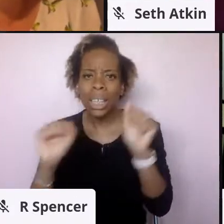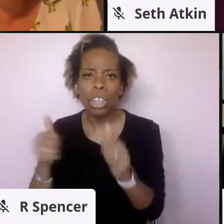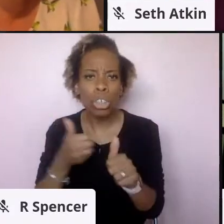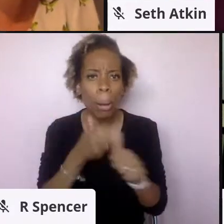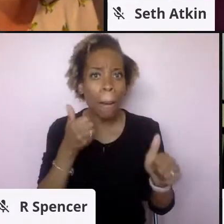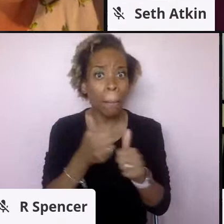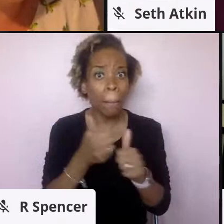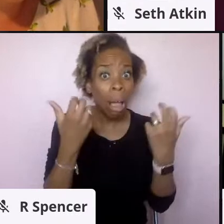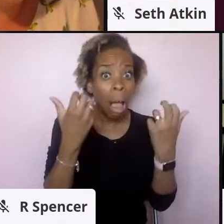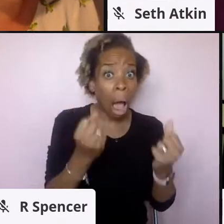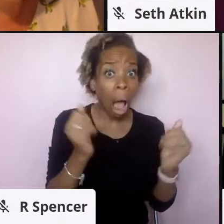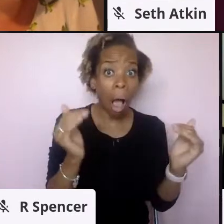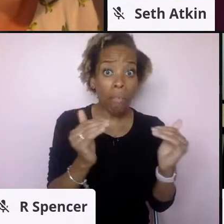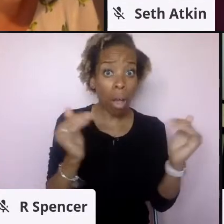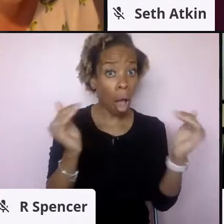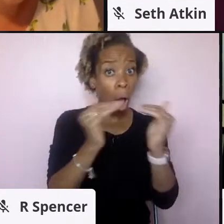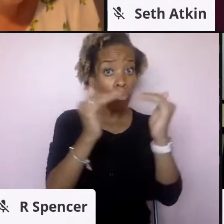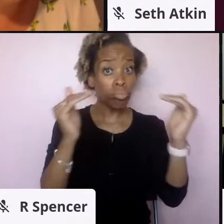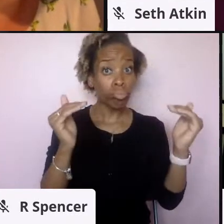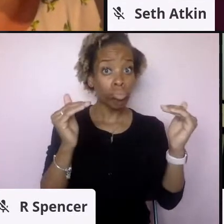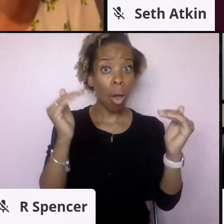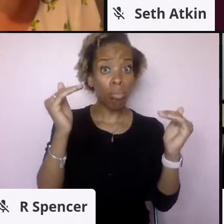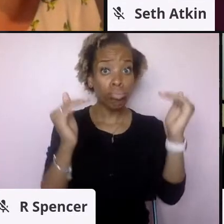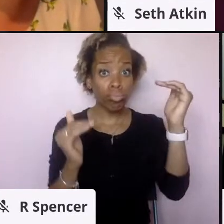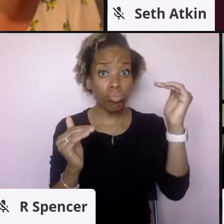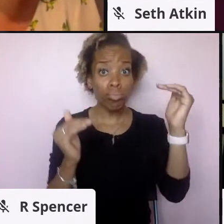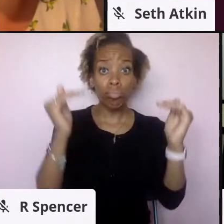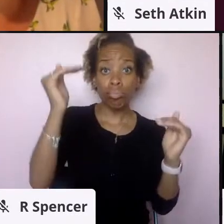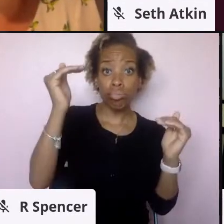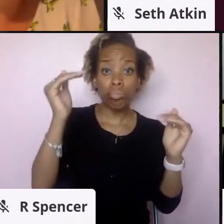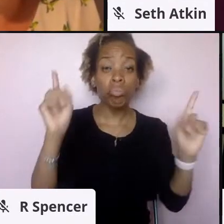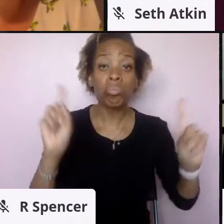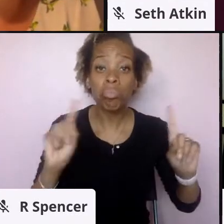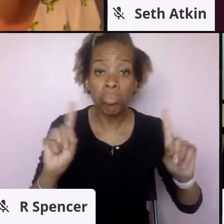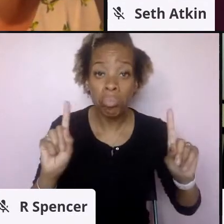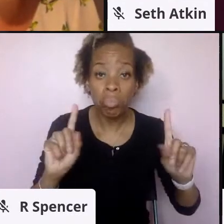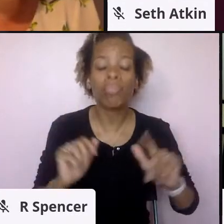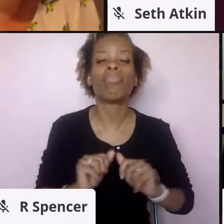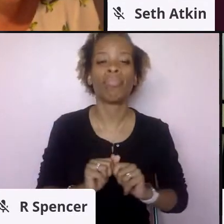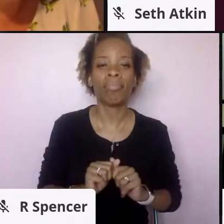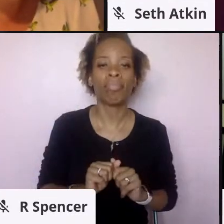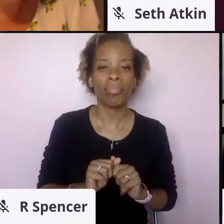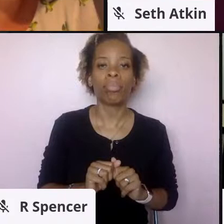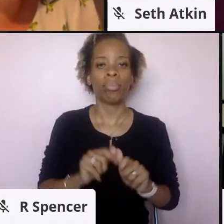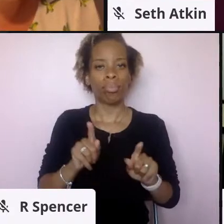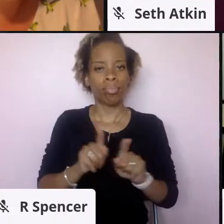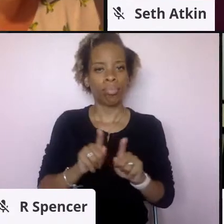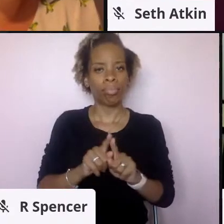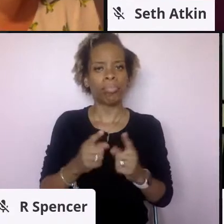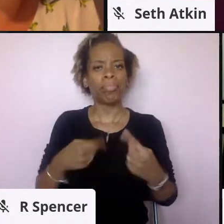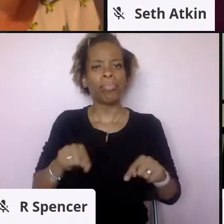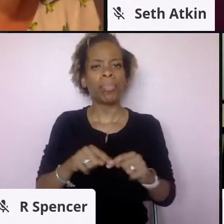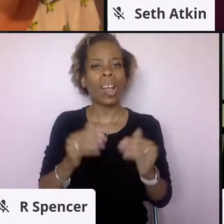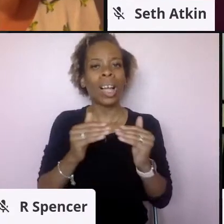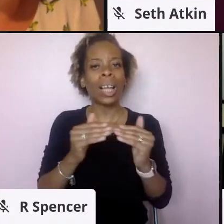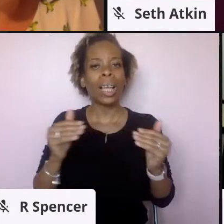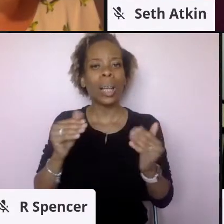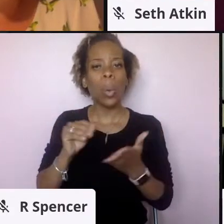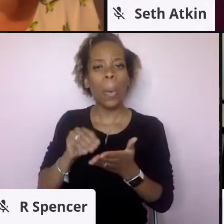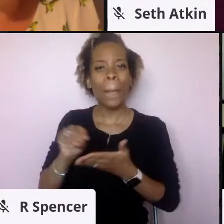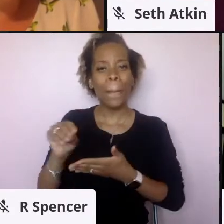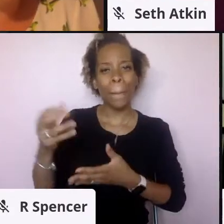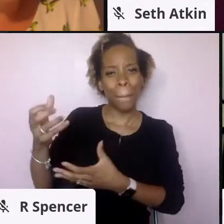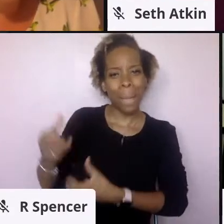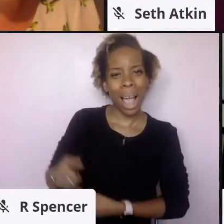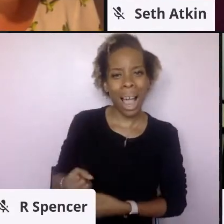of putting some pressure onto individual employers. And we also have equal pay audits at our disposal, a